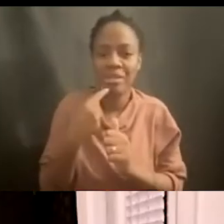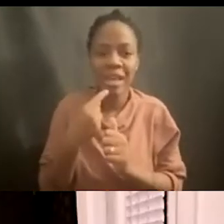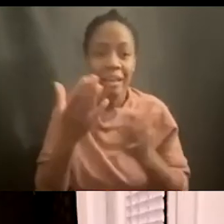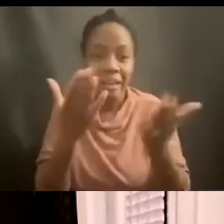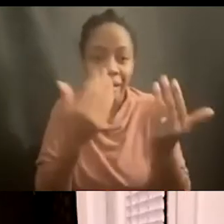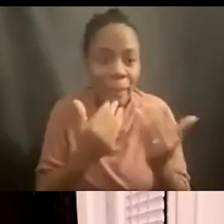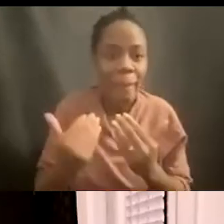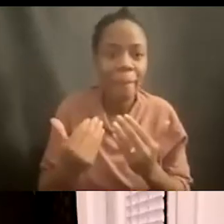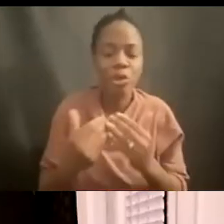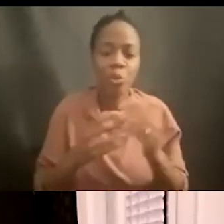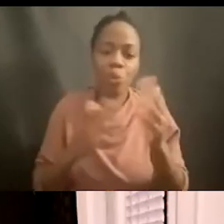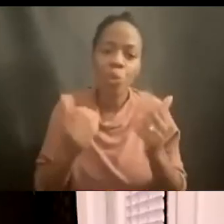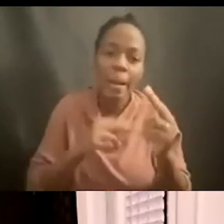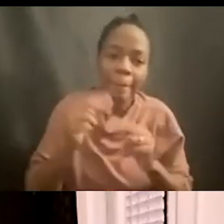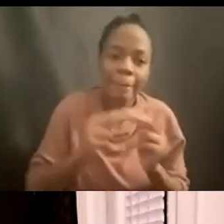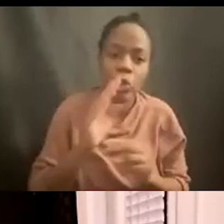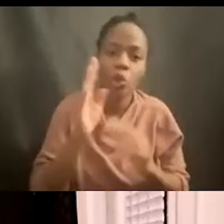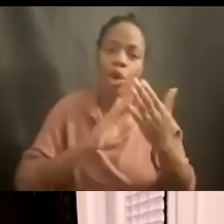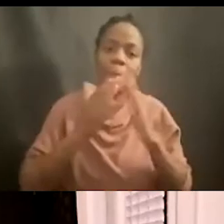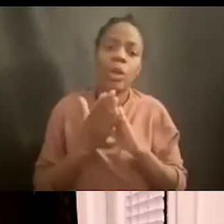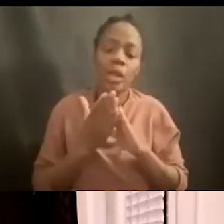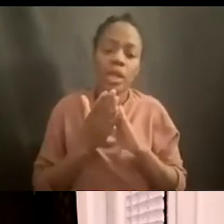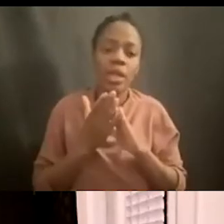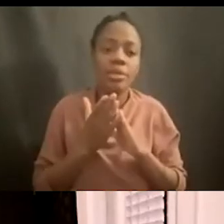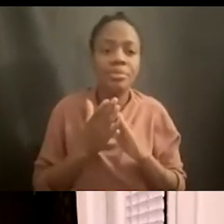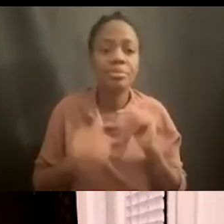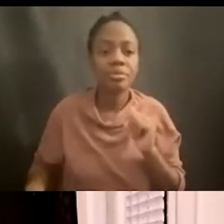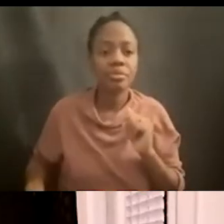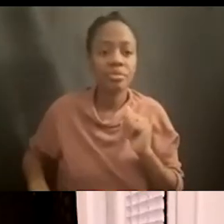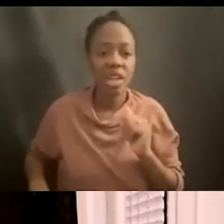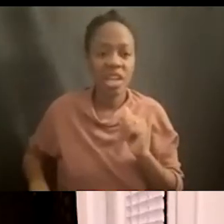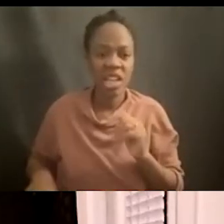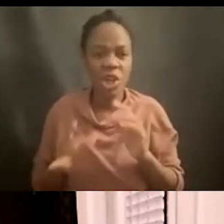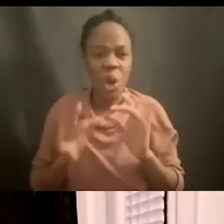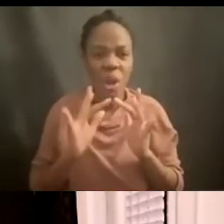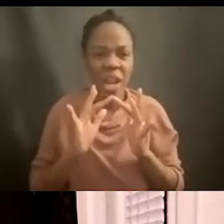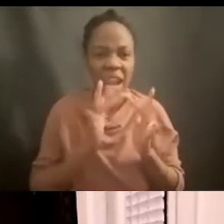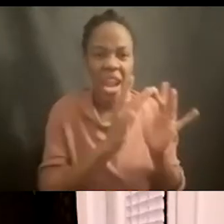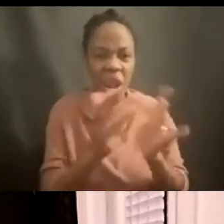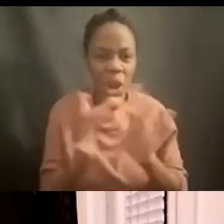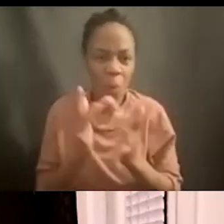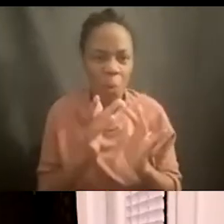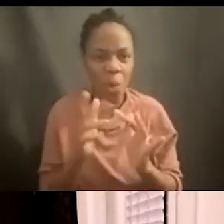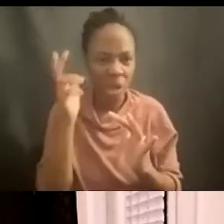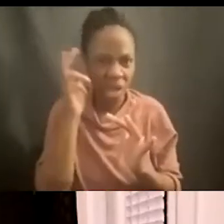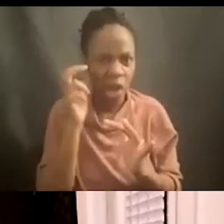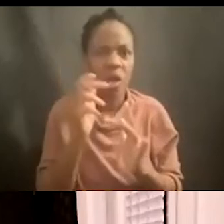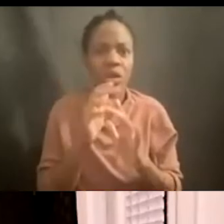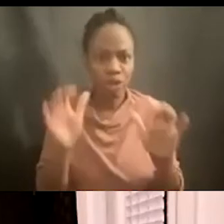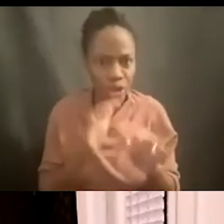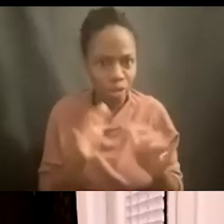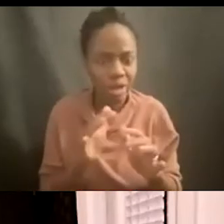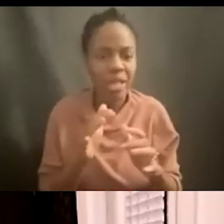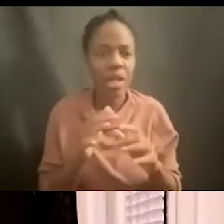your community. You need, and I liked, the word network. We hear that and we do that, and it's important. The word community